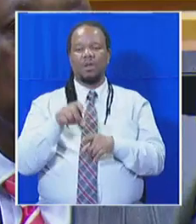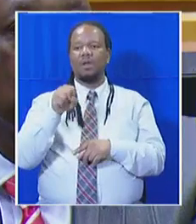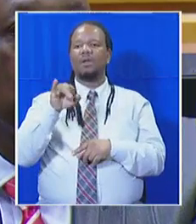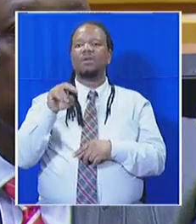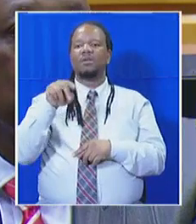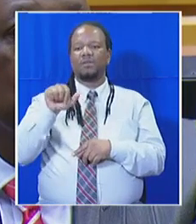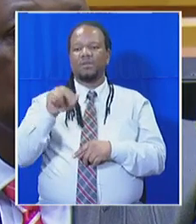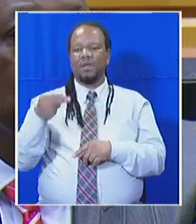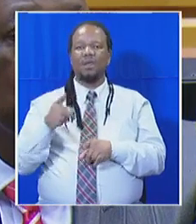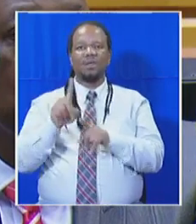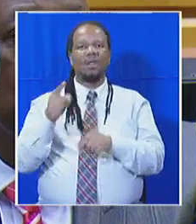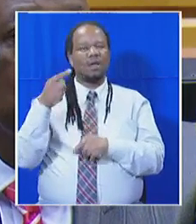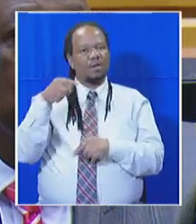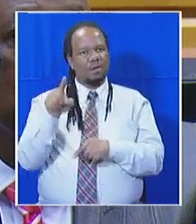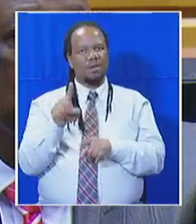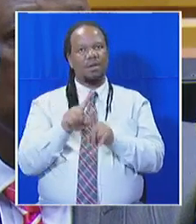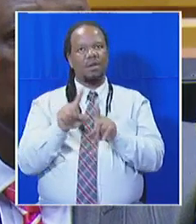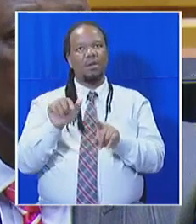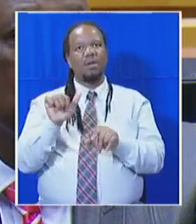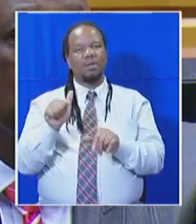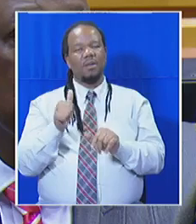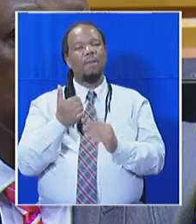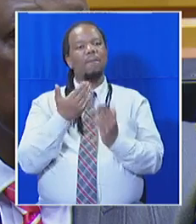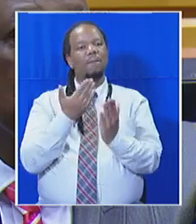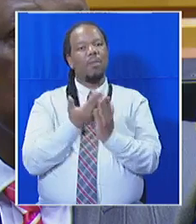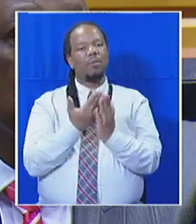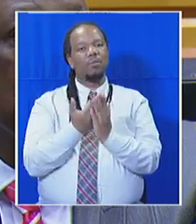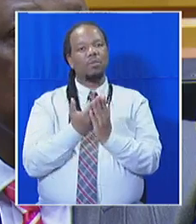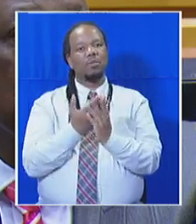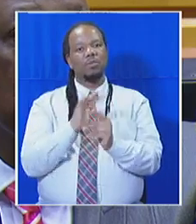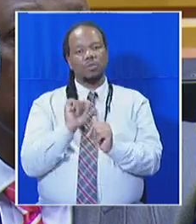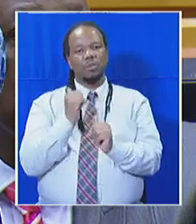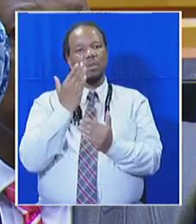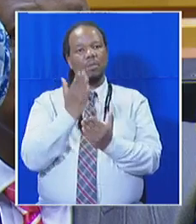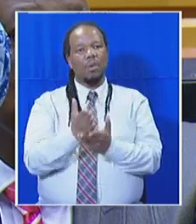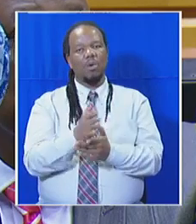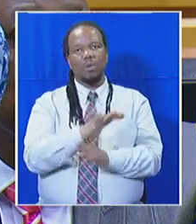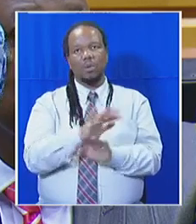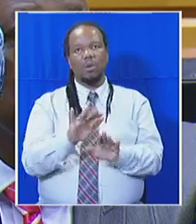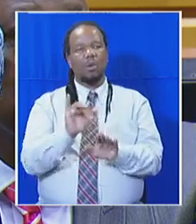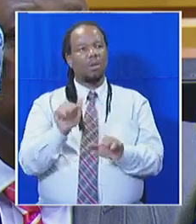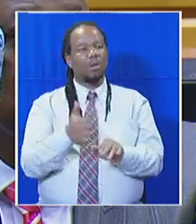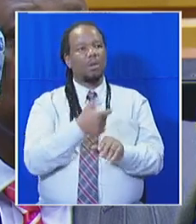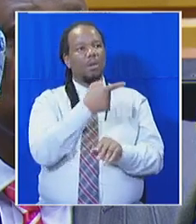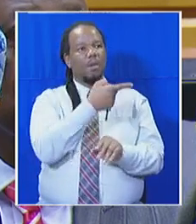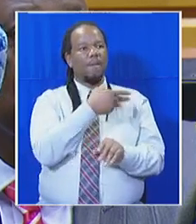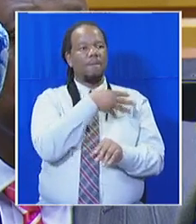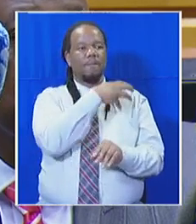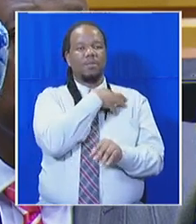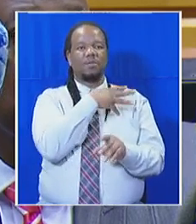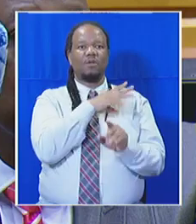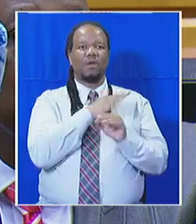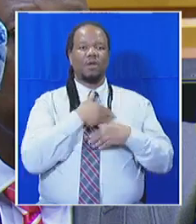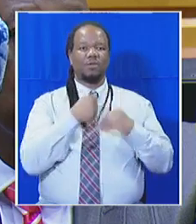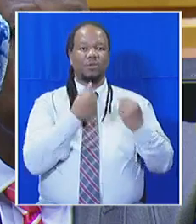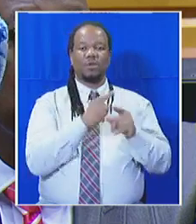are correct that a substantive motion should have been brought. This matter of Minister Motsoaledi, whether or not it's in the